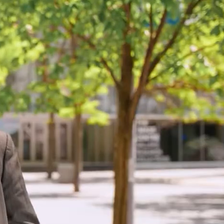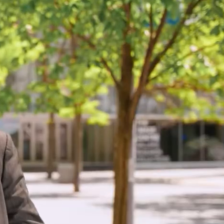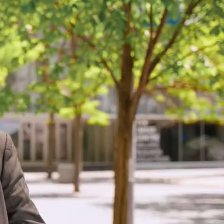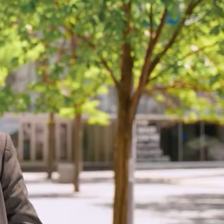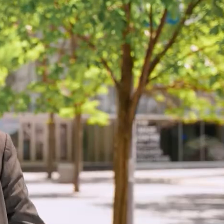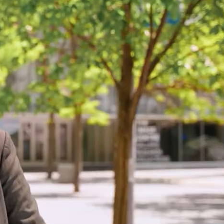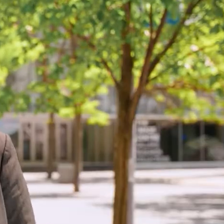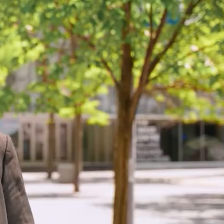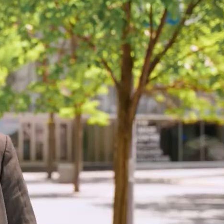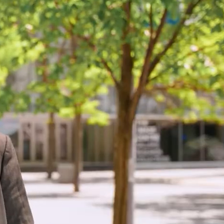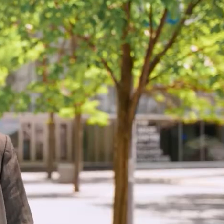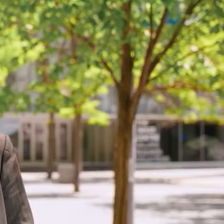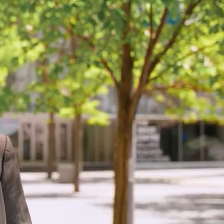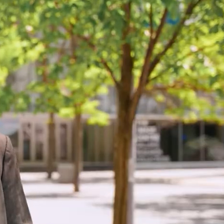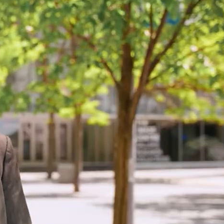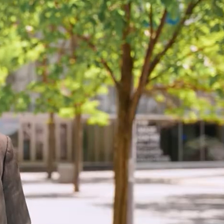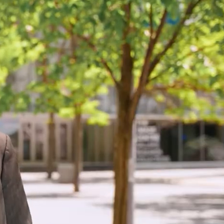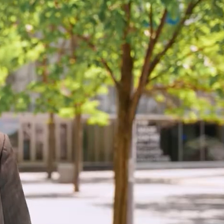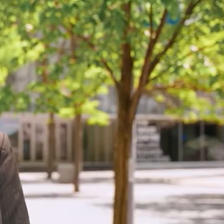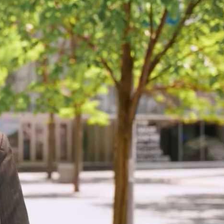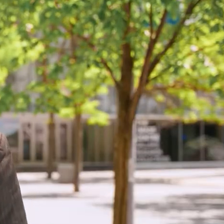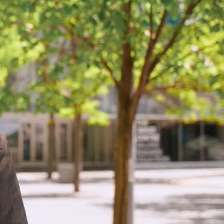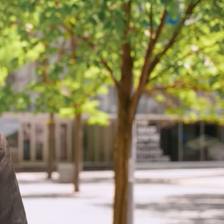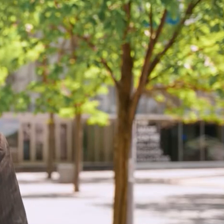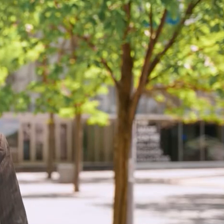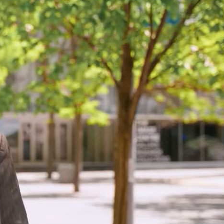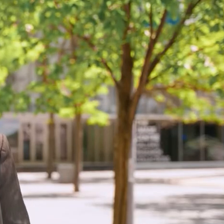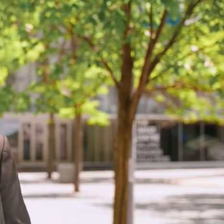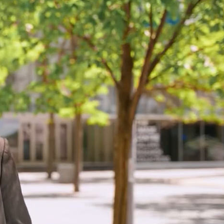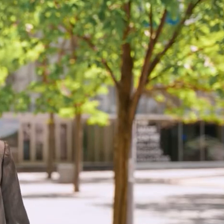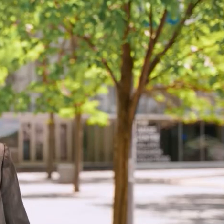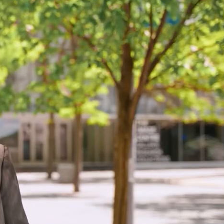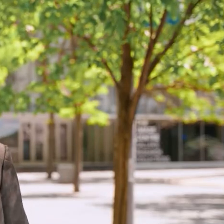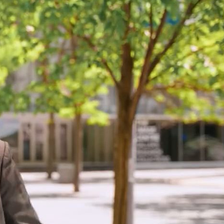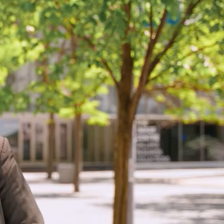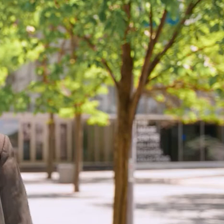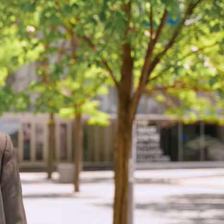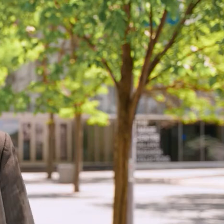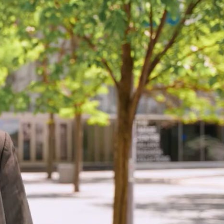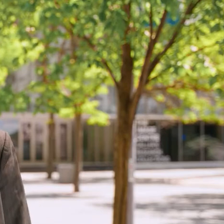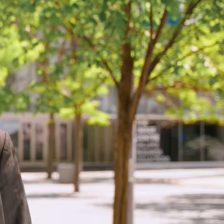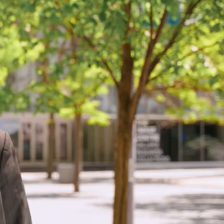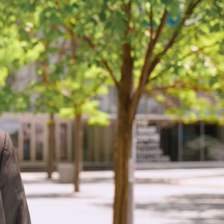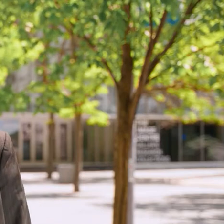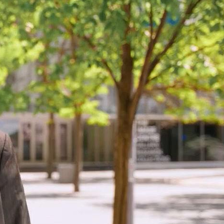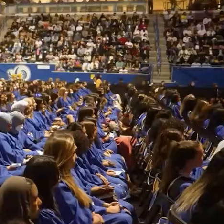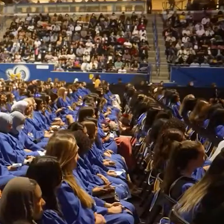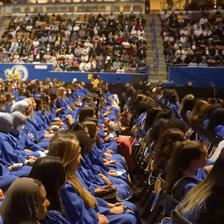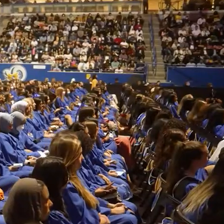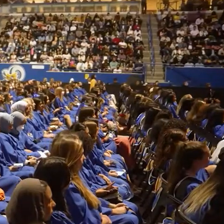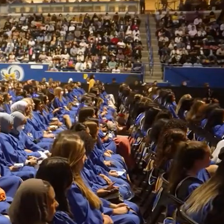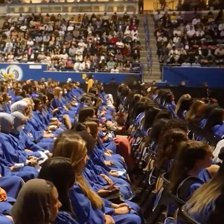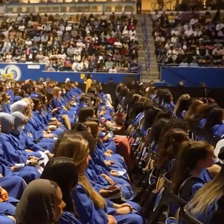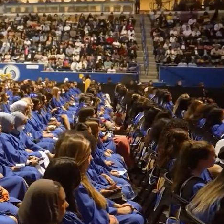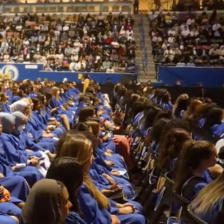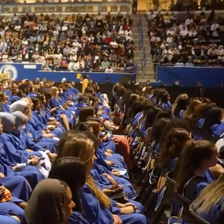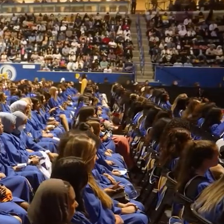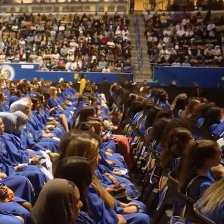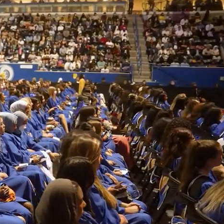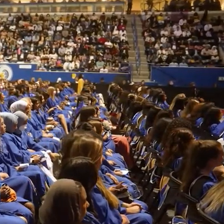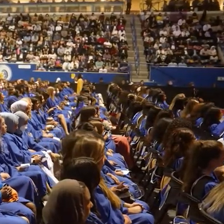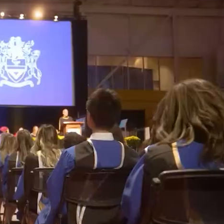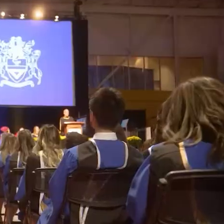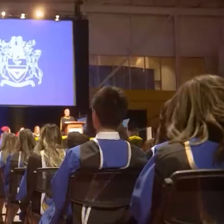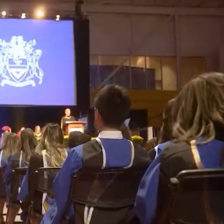Hello, TMU grads. I'm Jen McMillan, Vice Provost Students, and I'm so happy to share this special moment with you. Every one of you